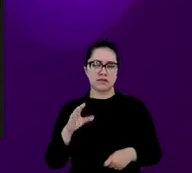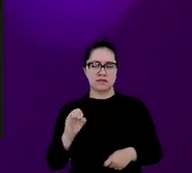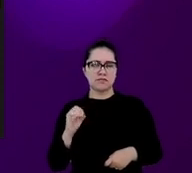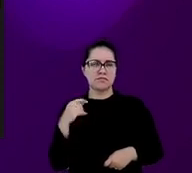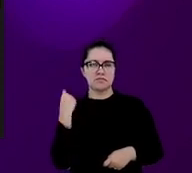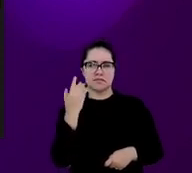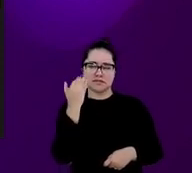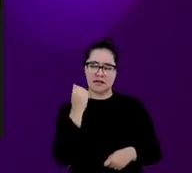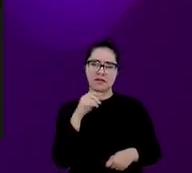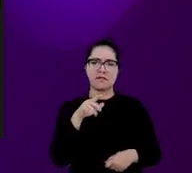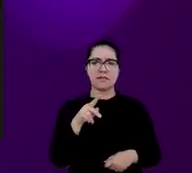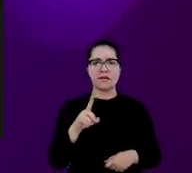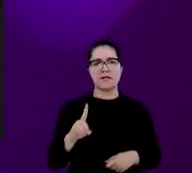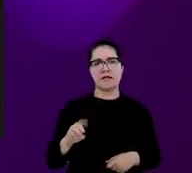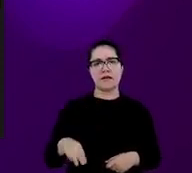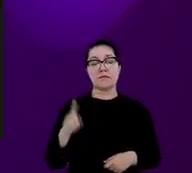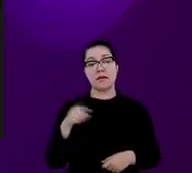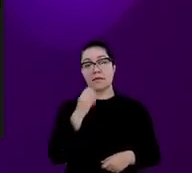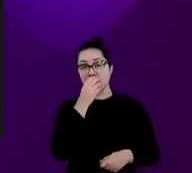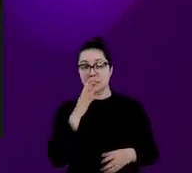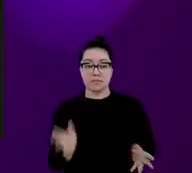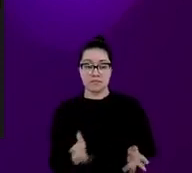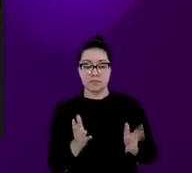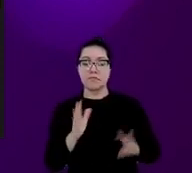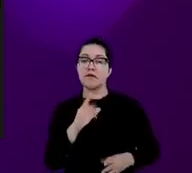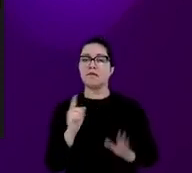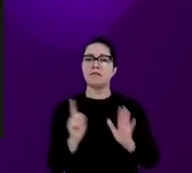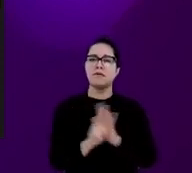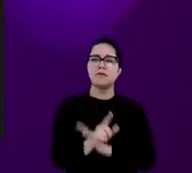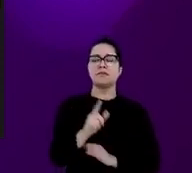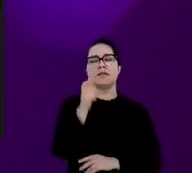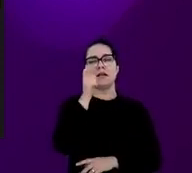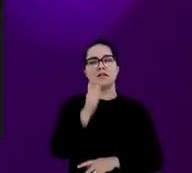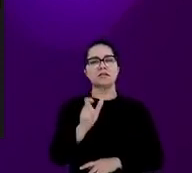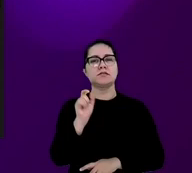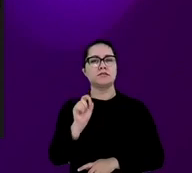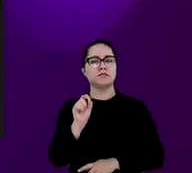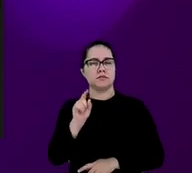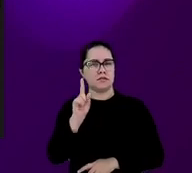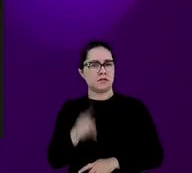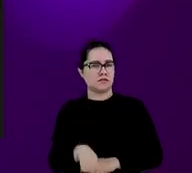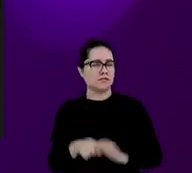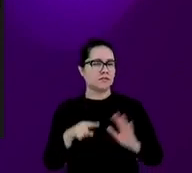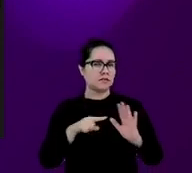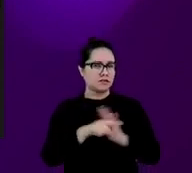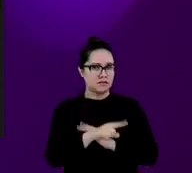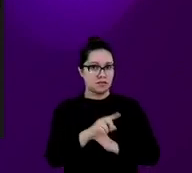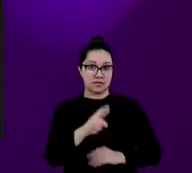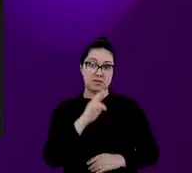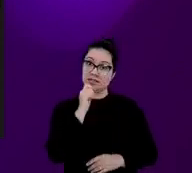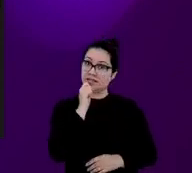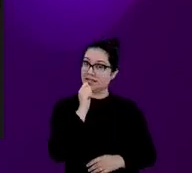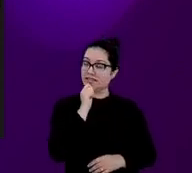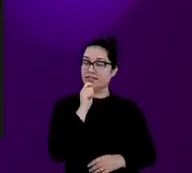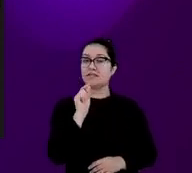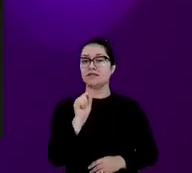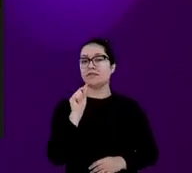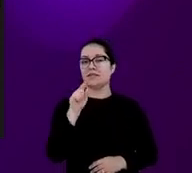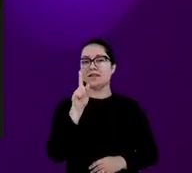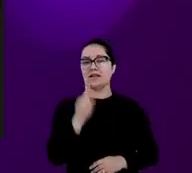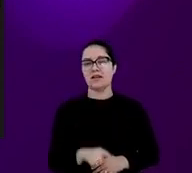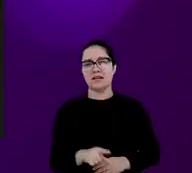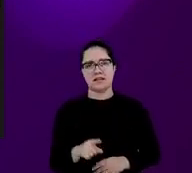interesting question that nobody has really answered yet, can photobiomodulation